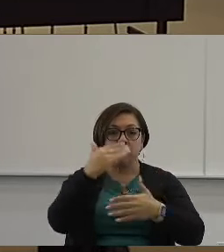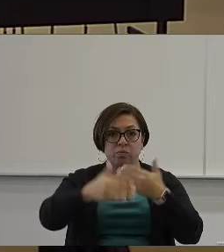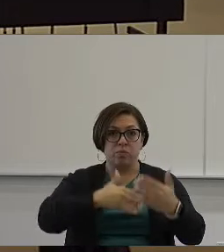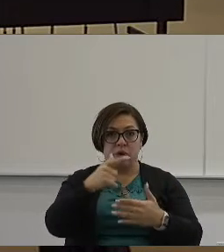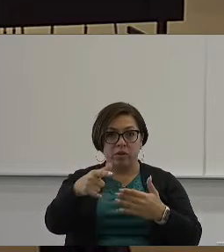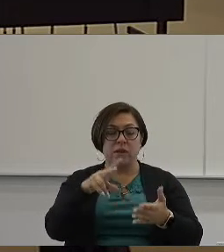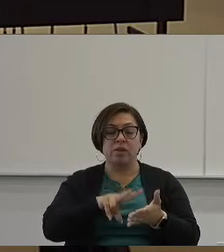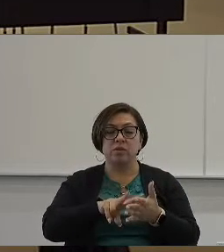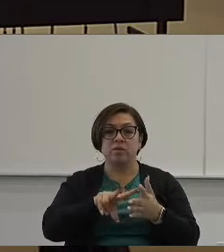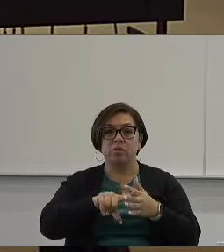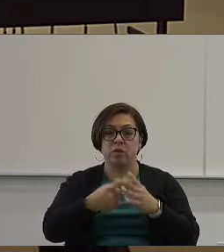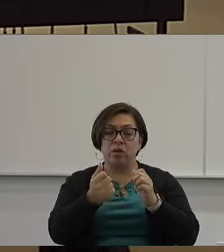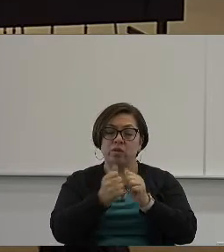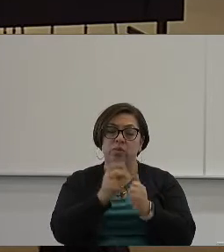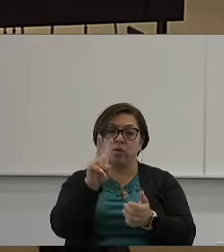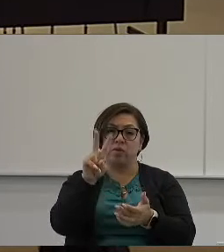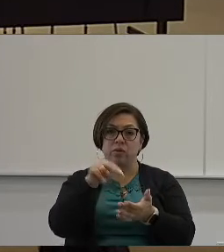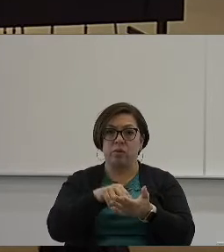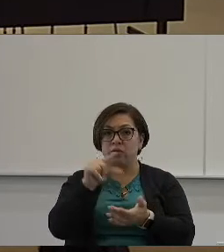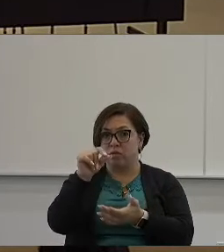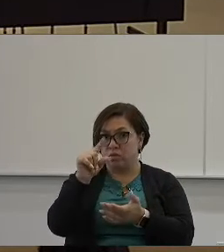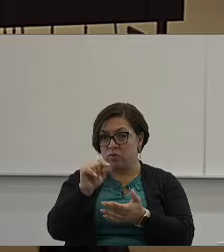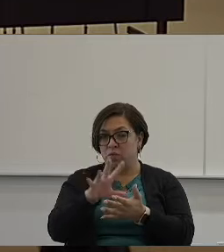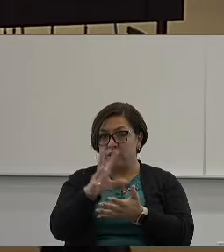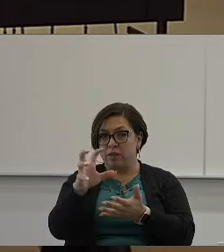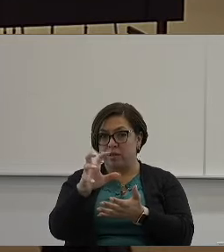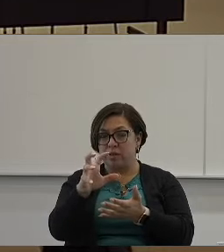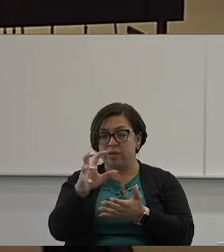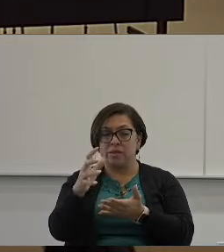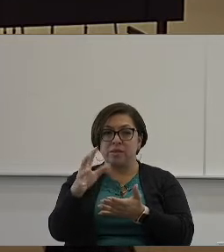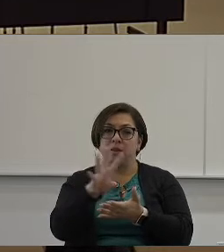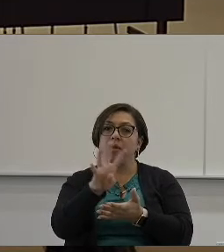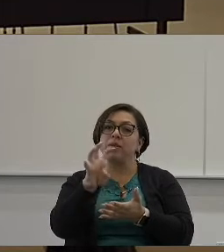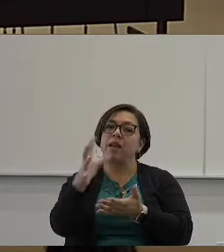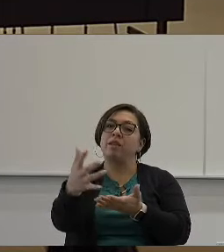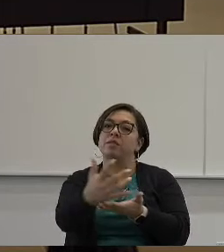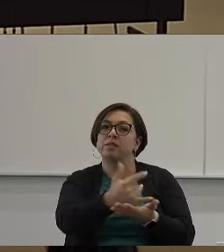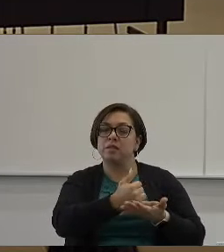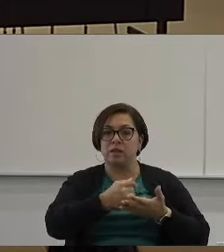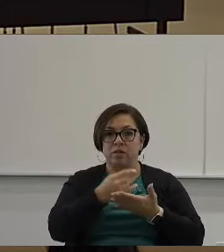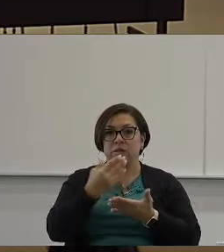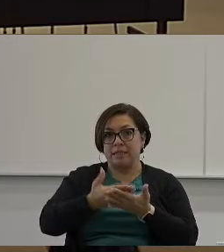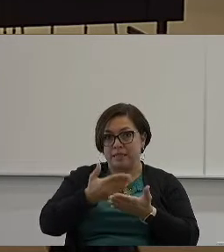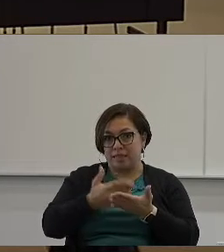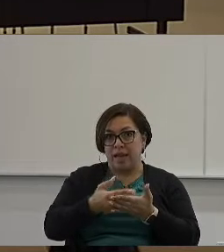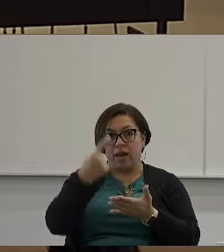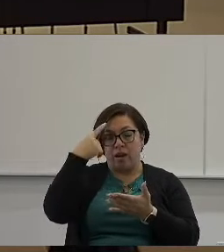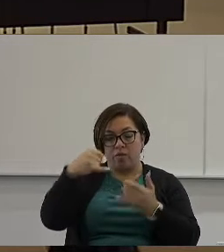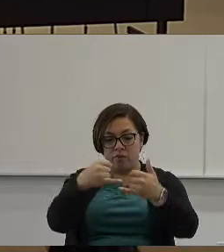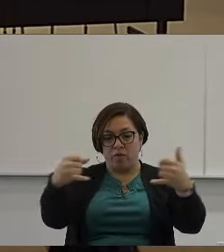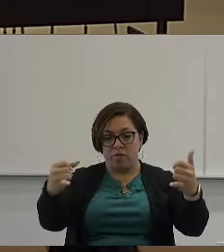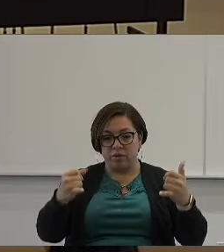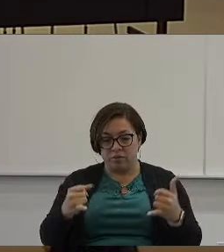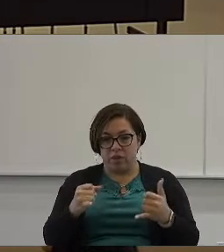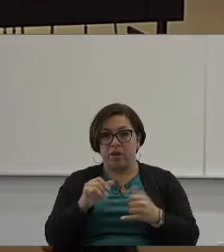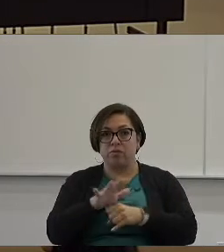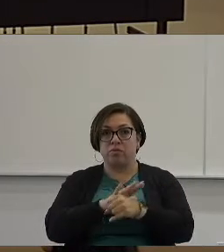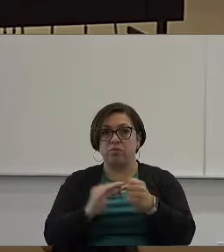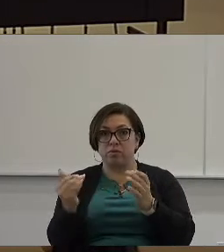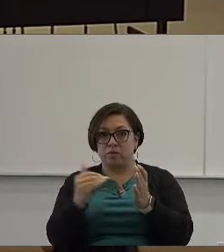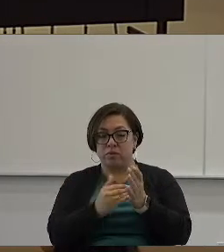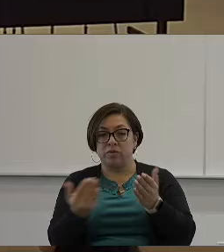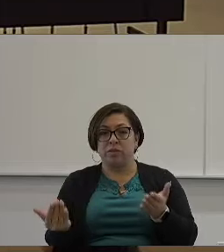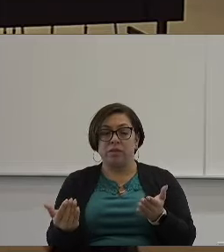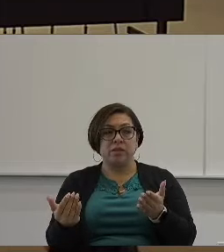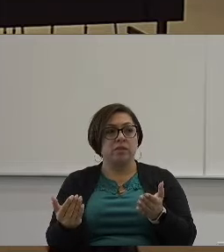2020 census data, and the process here is to rebalance and redistrict the single-member Board of